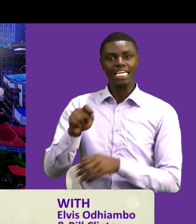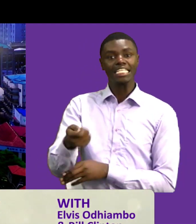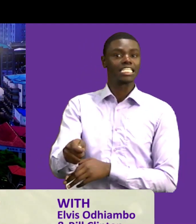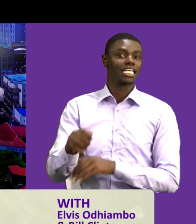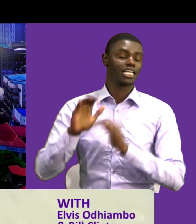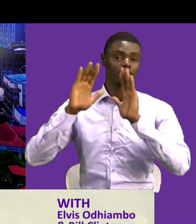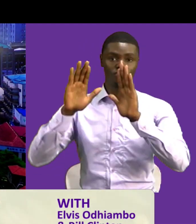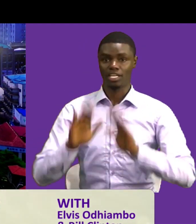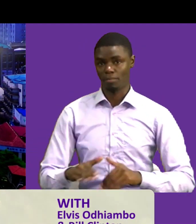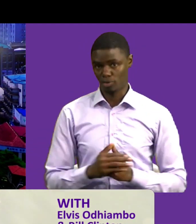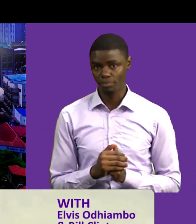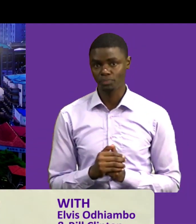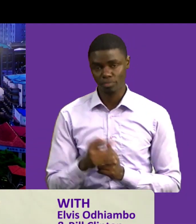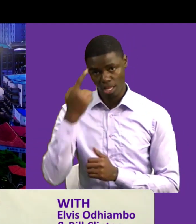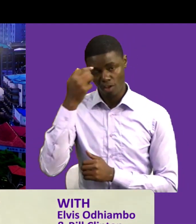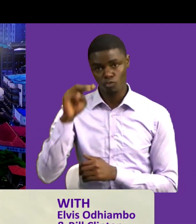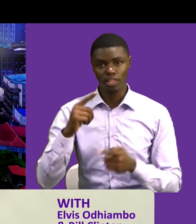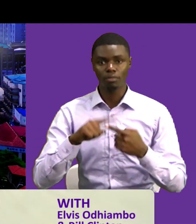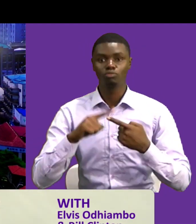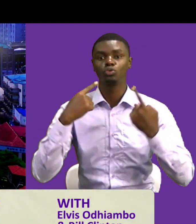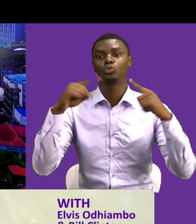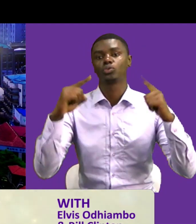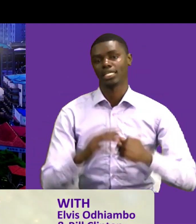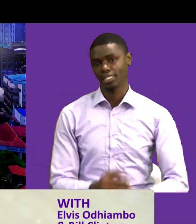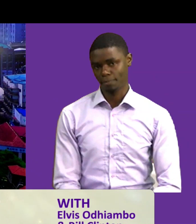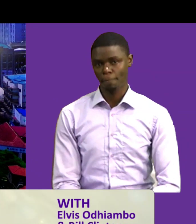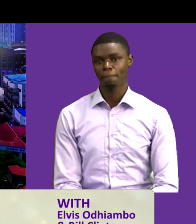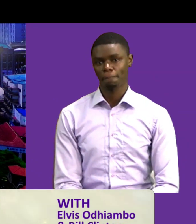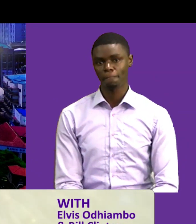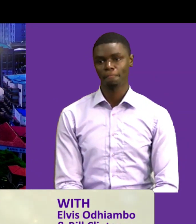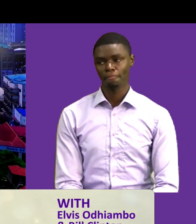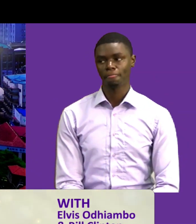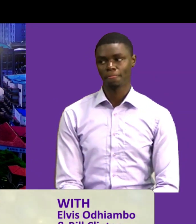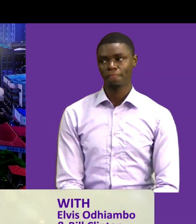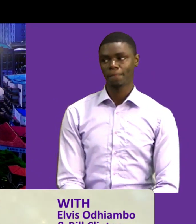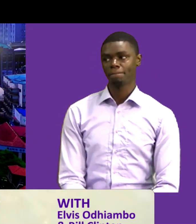will be key for them to success.